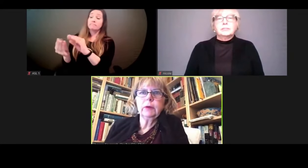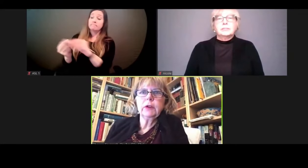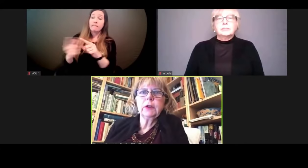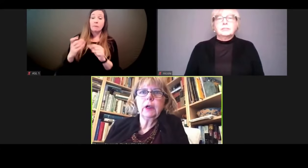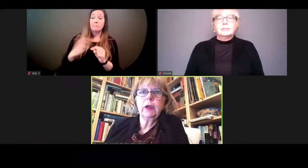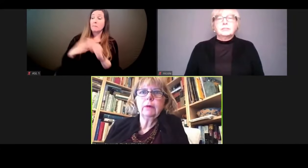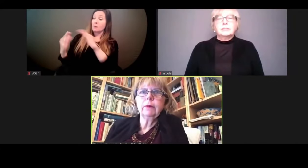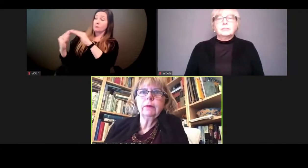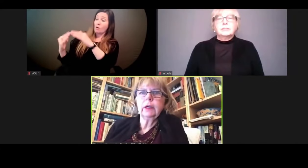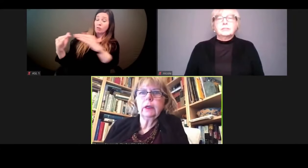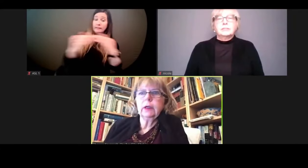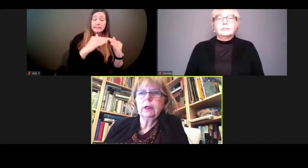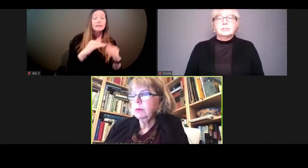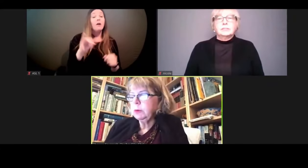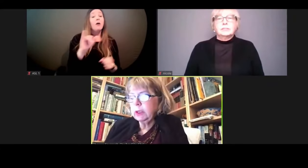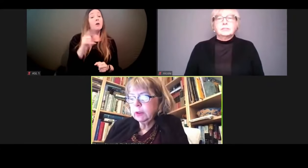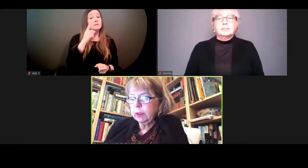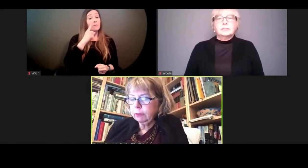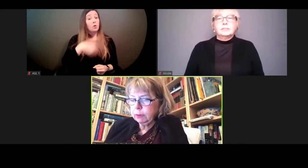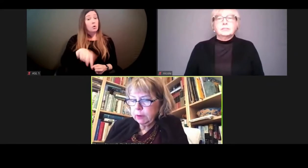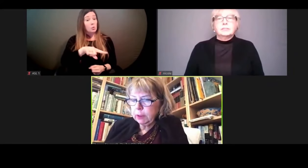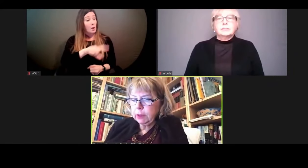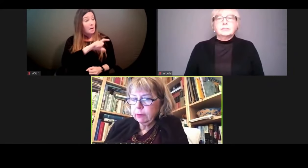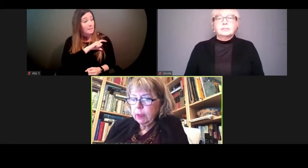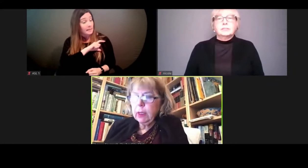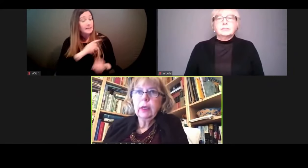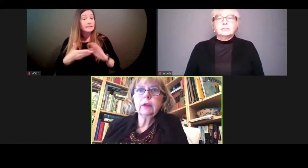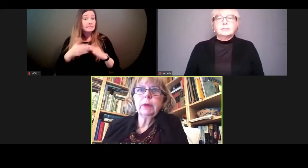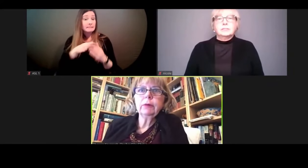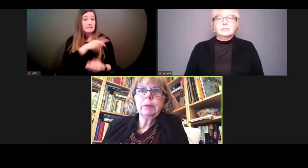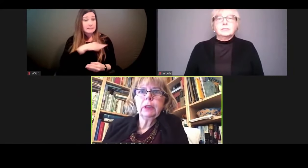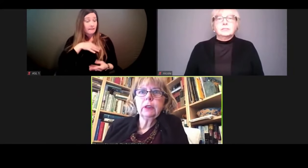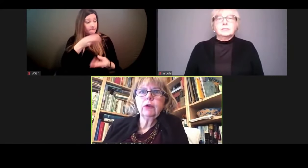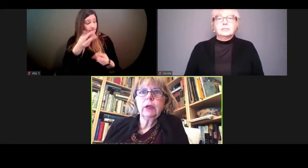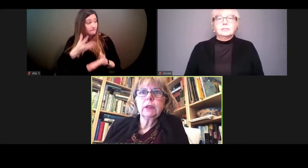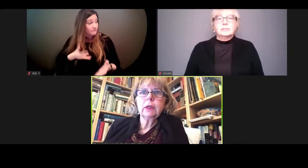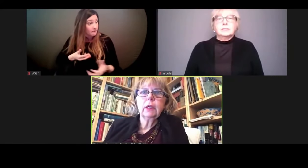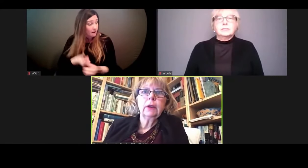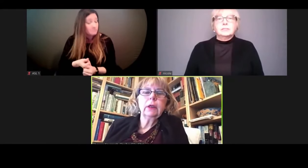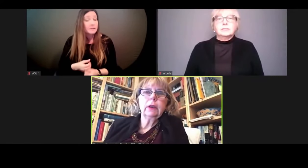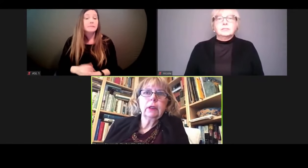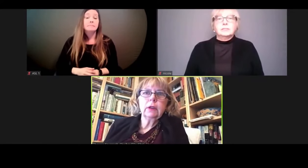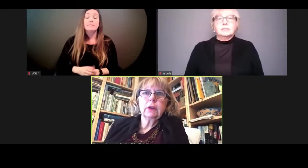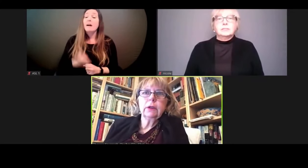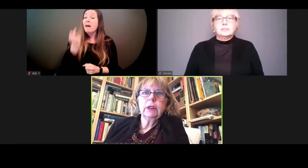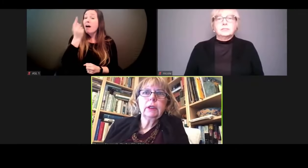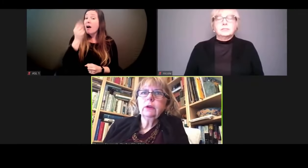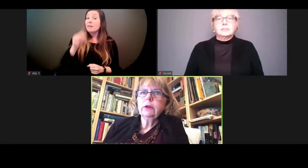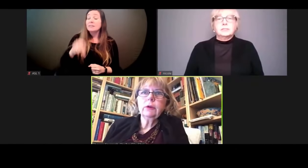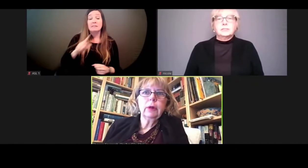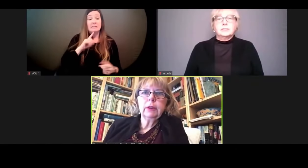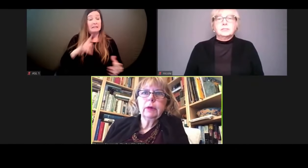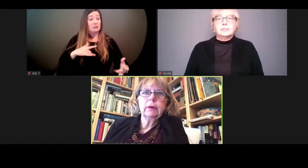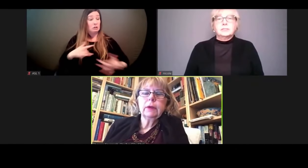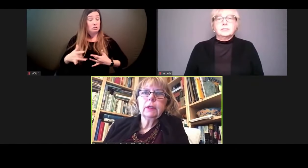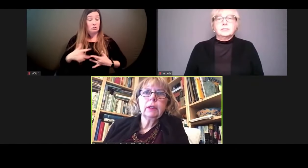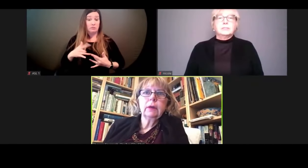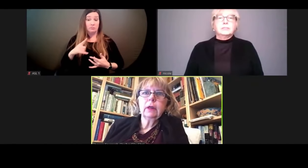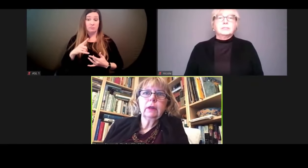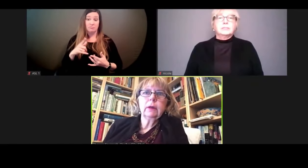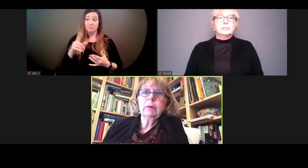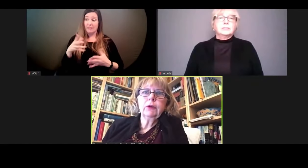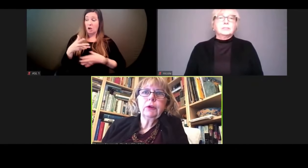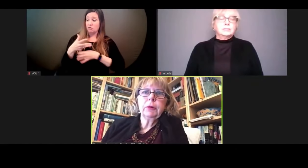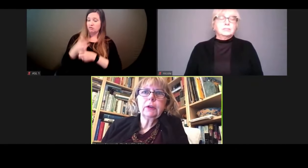from staff, from the police and from city staff. It's about rebuilding trust. The concern is, and you're quite aware of this,